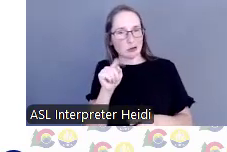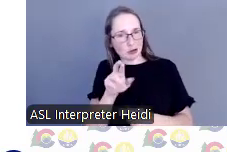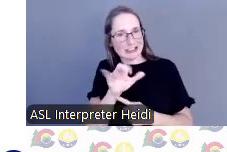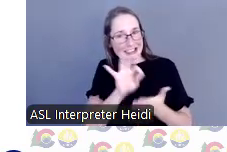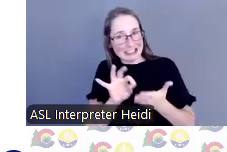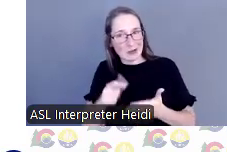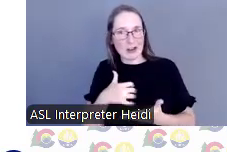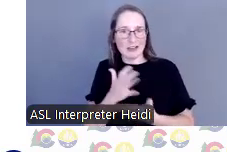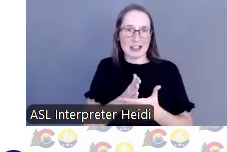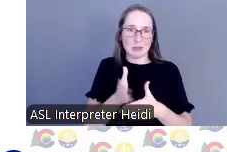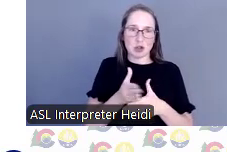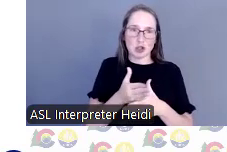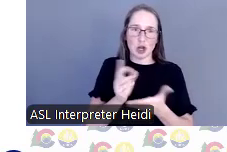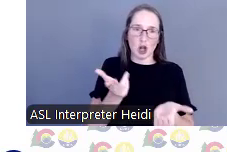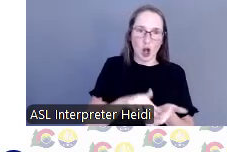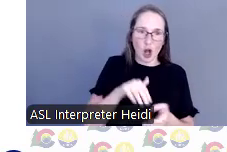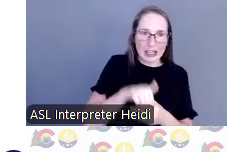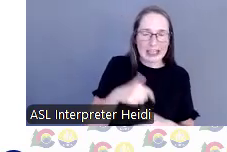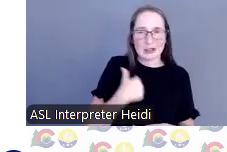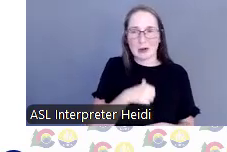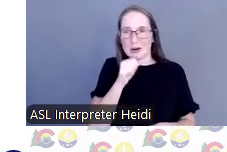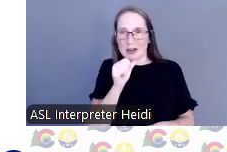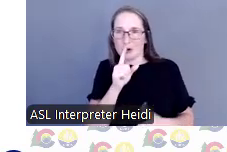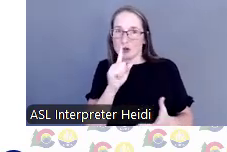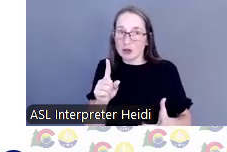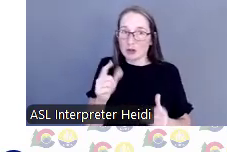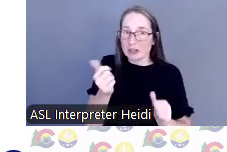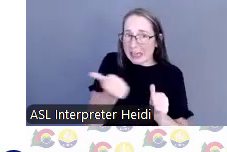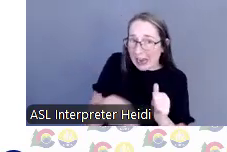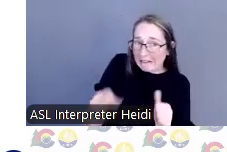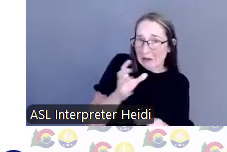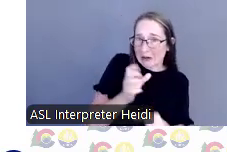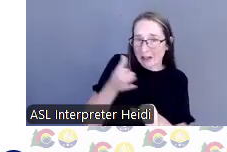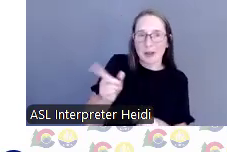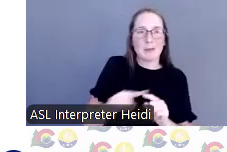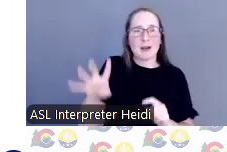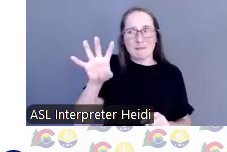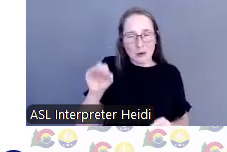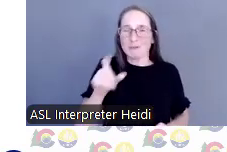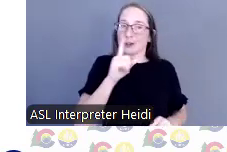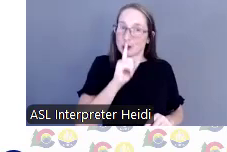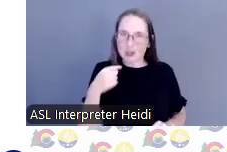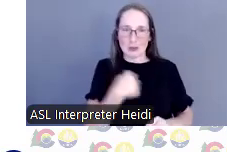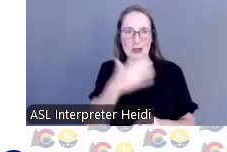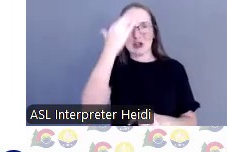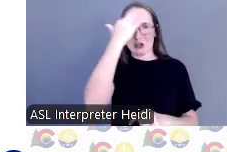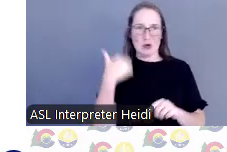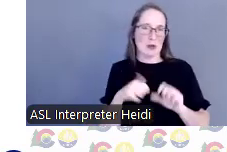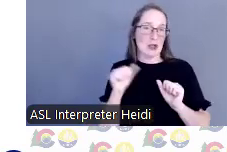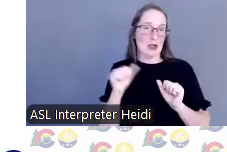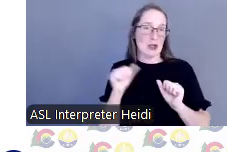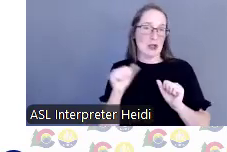as we had some shared logins, so we weren't necessarily sure everybody that was there, but 40 for sure that we know we were able to